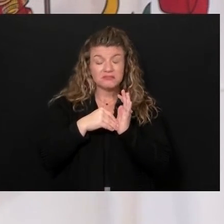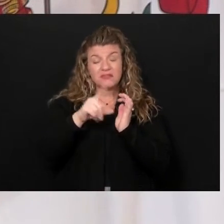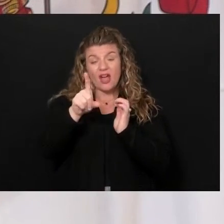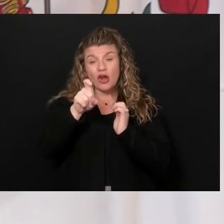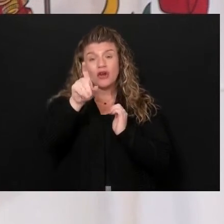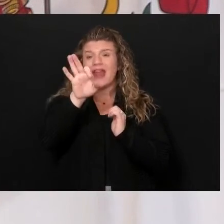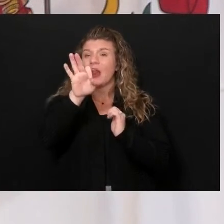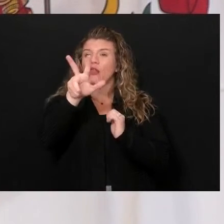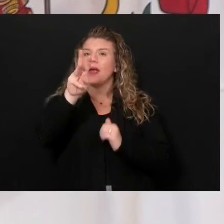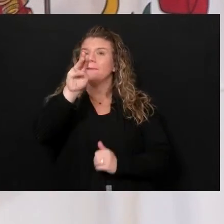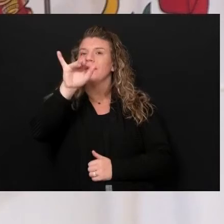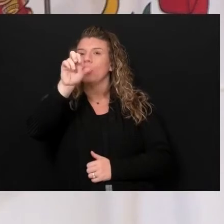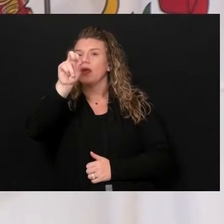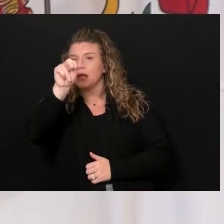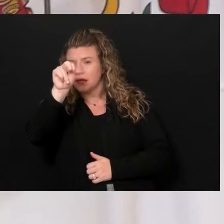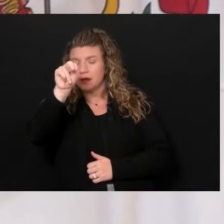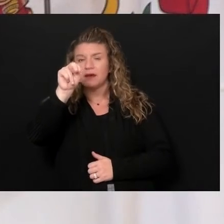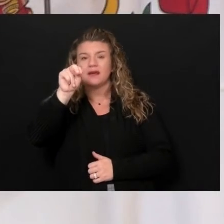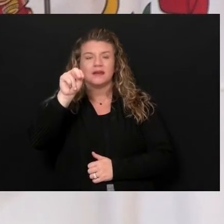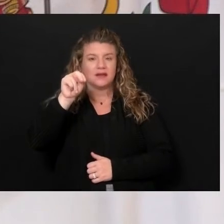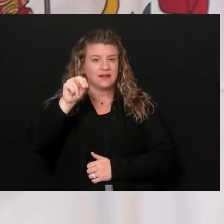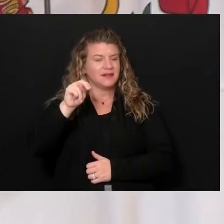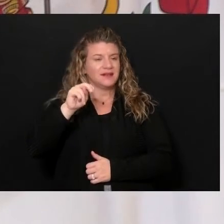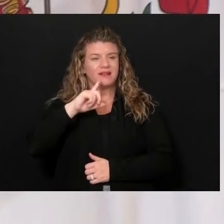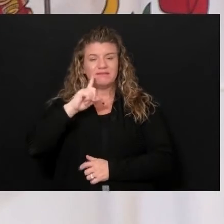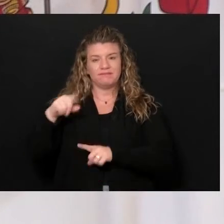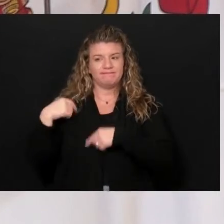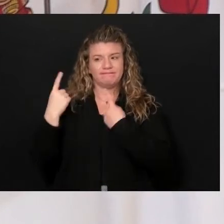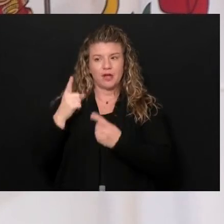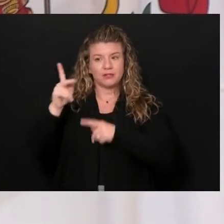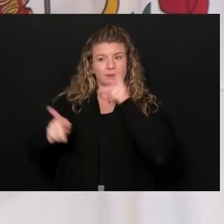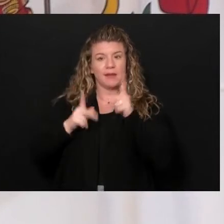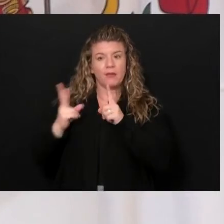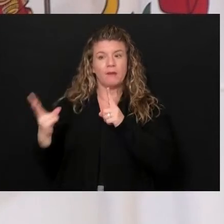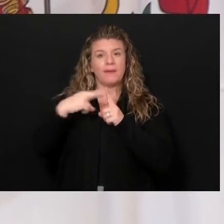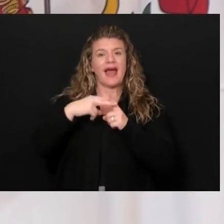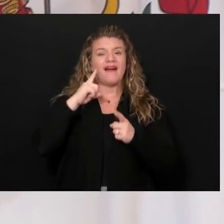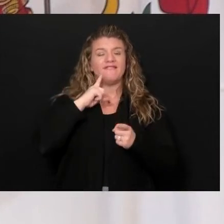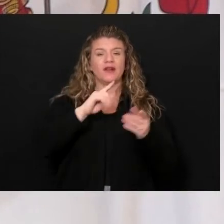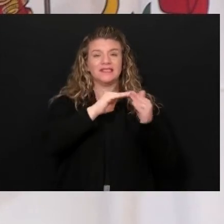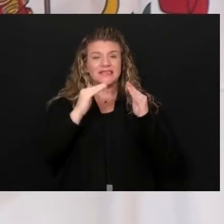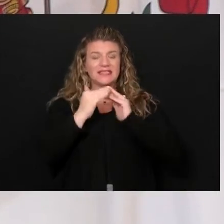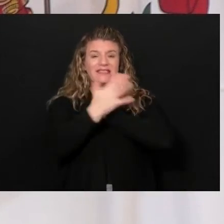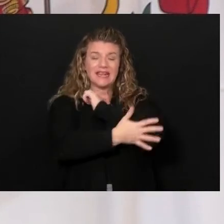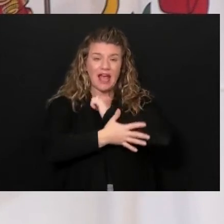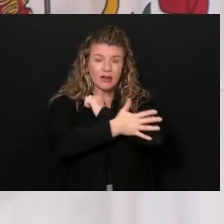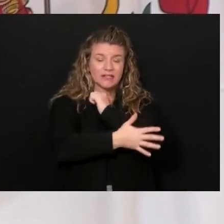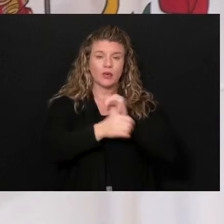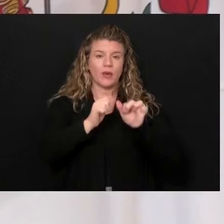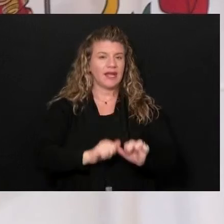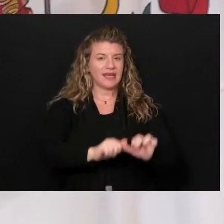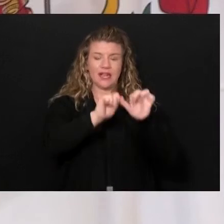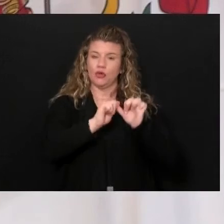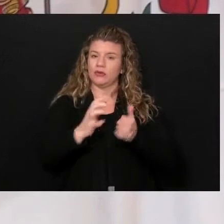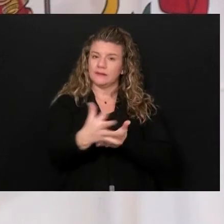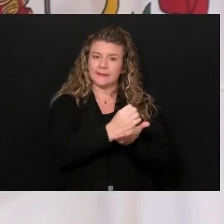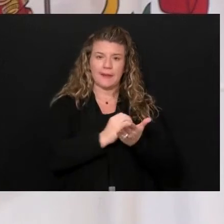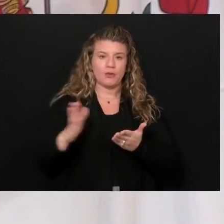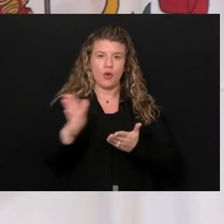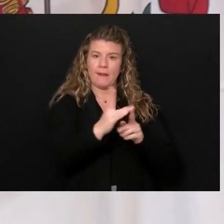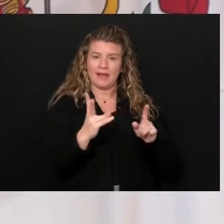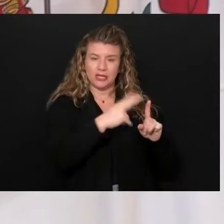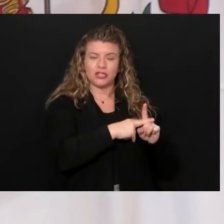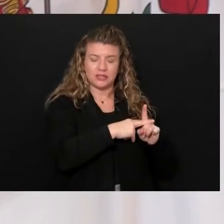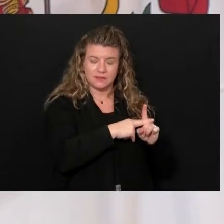193 million and change as far as people that have been applying for the cities and the counties, and we've continued to take those.